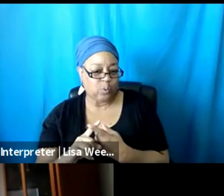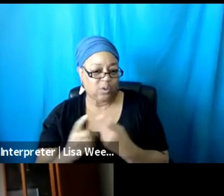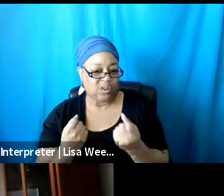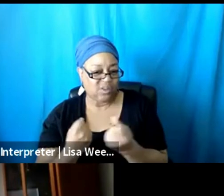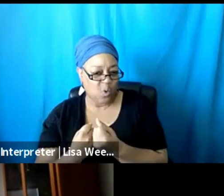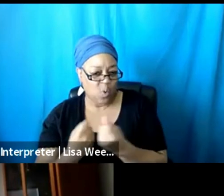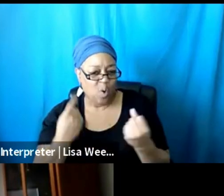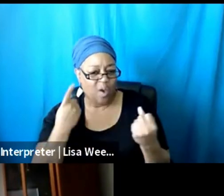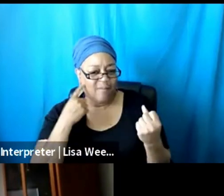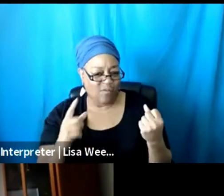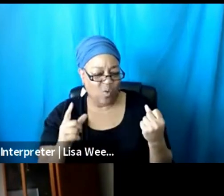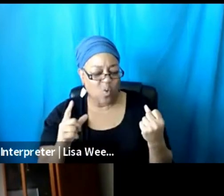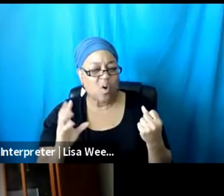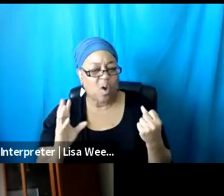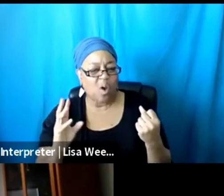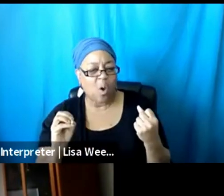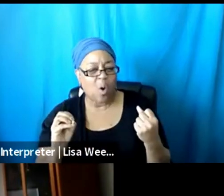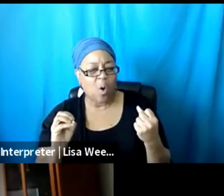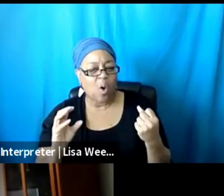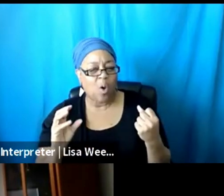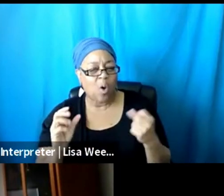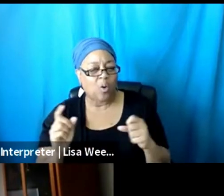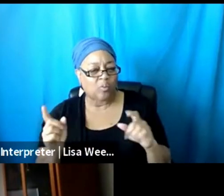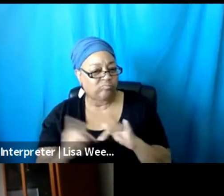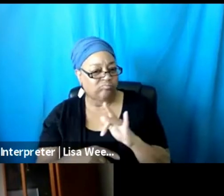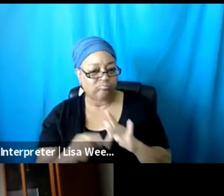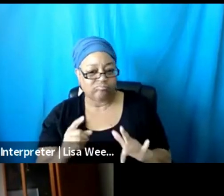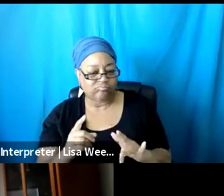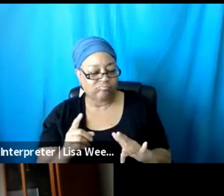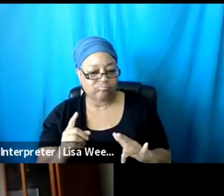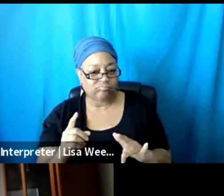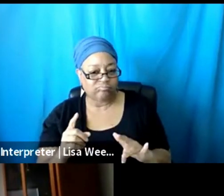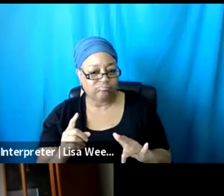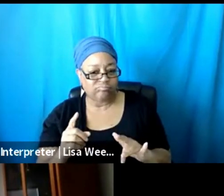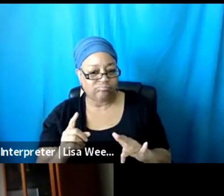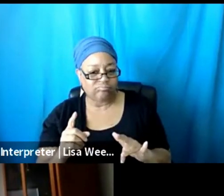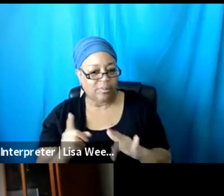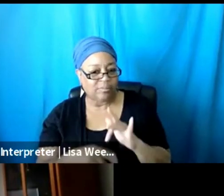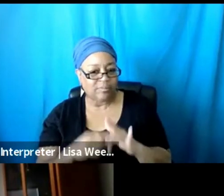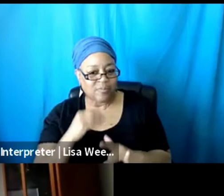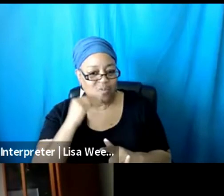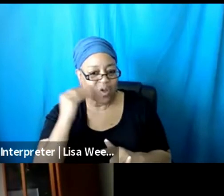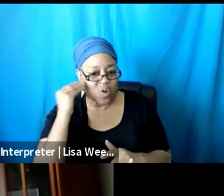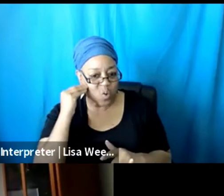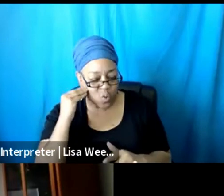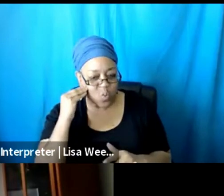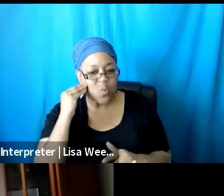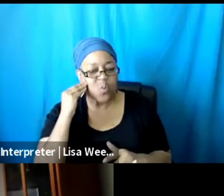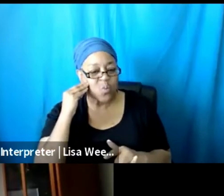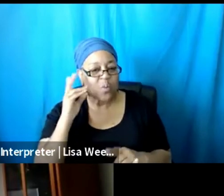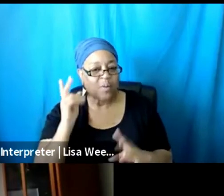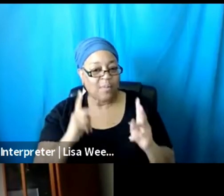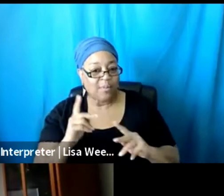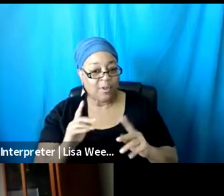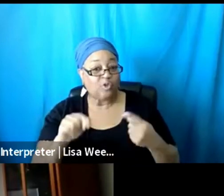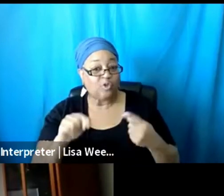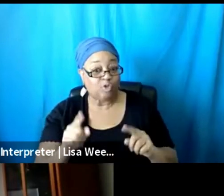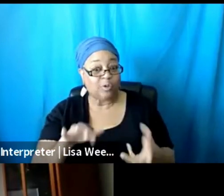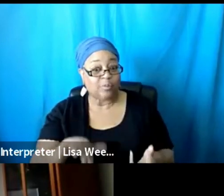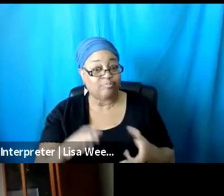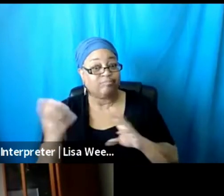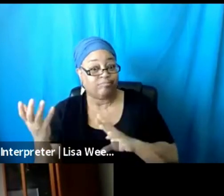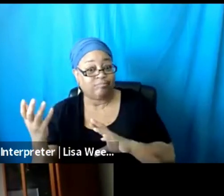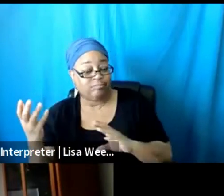support for homeless populations amid the pandemic and the climate crisis? Yeah. Okay. So I